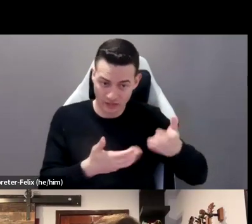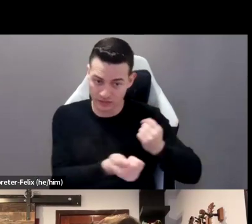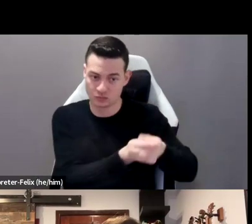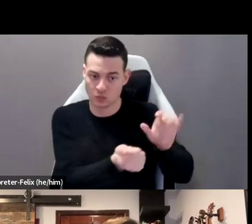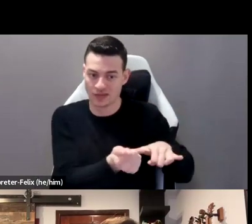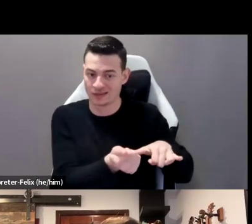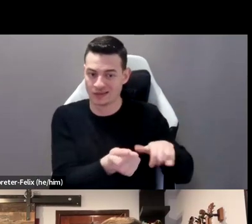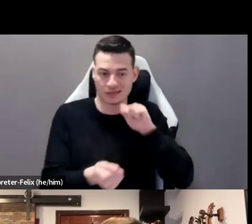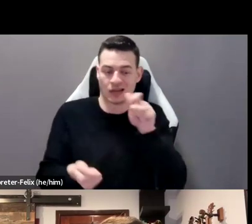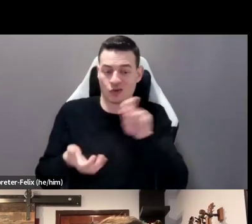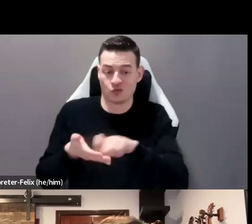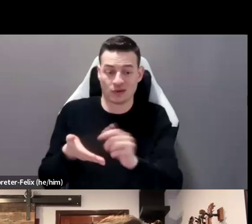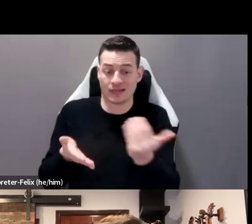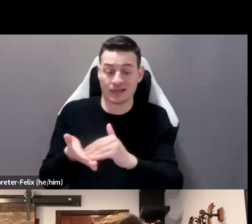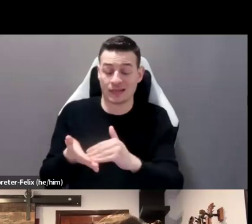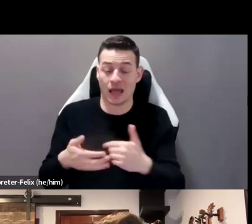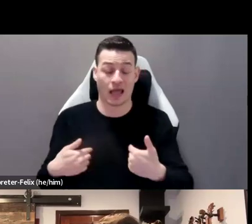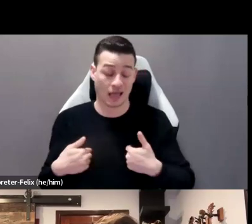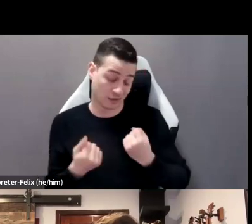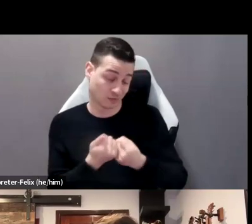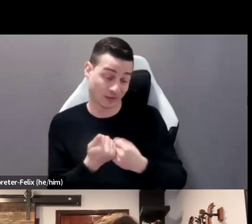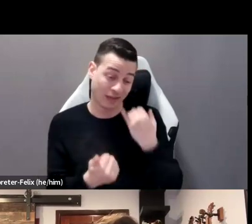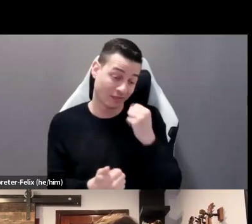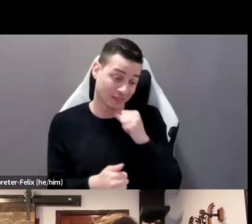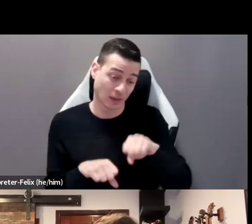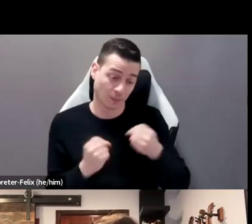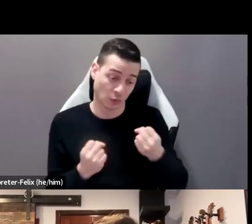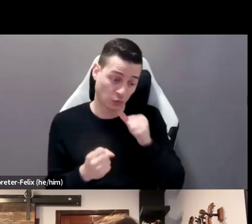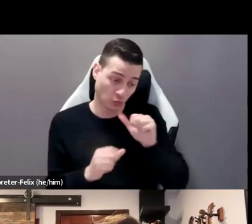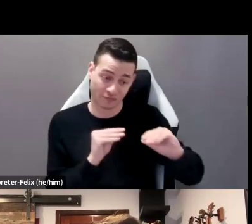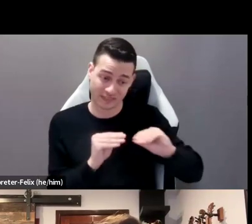I'm a big fan of it. If it ain't broke, don't fix it.